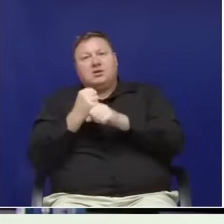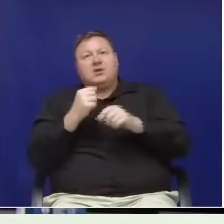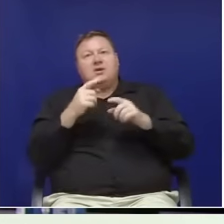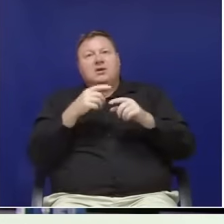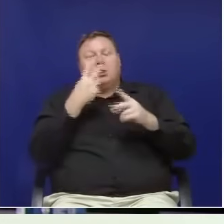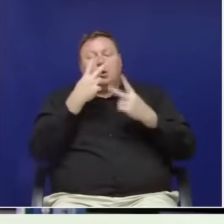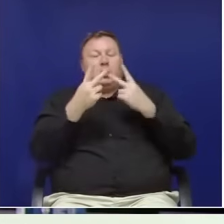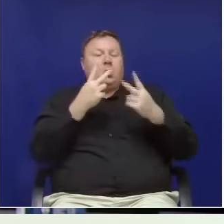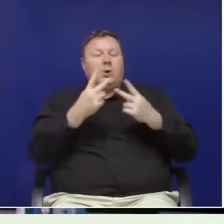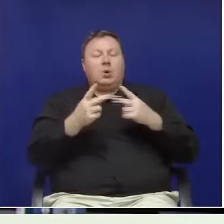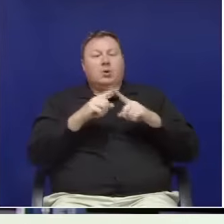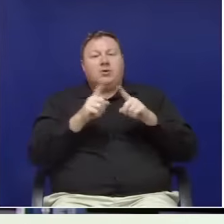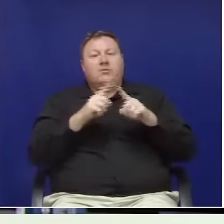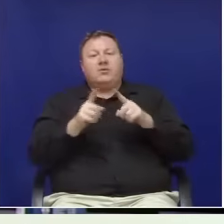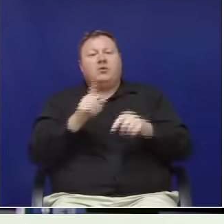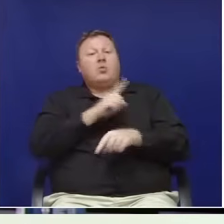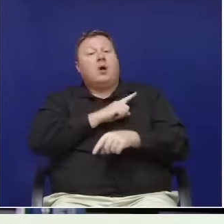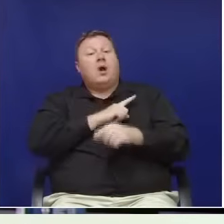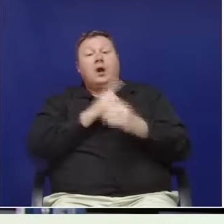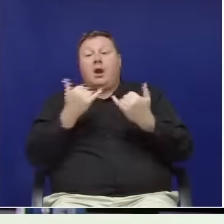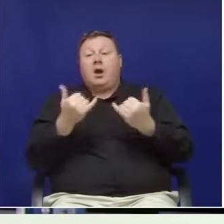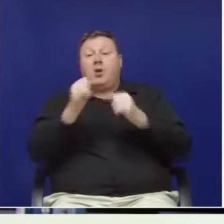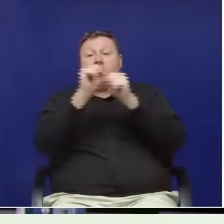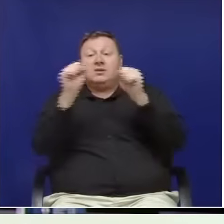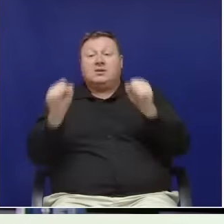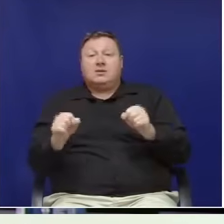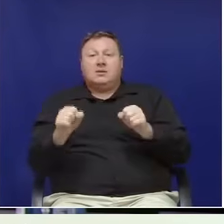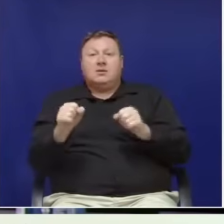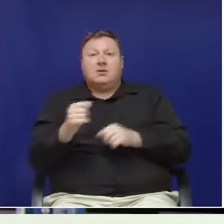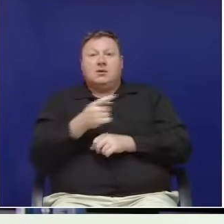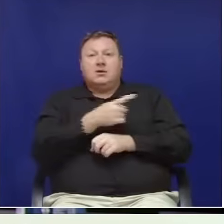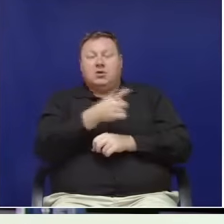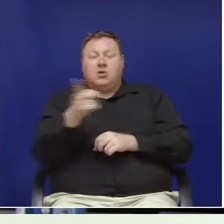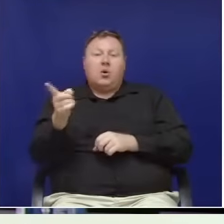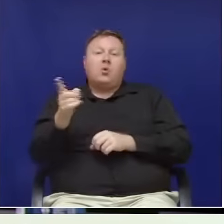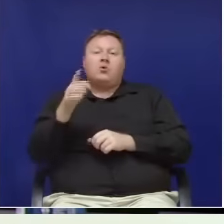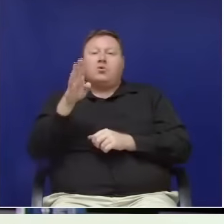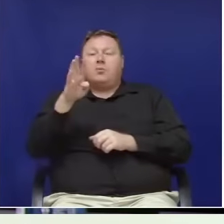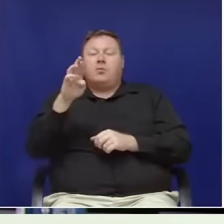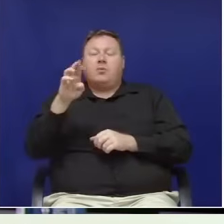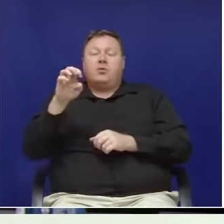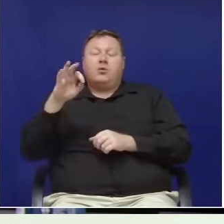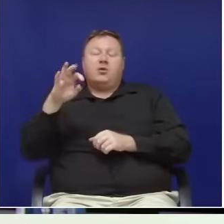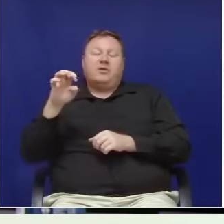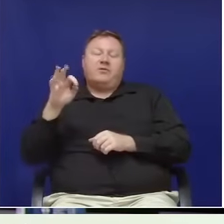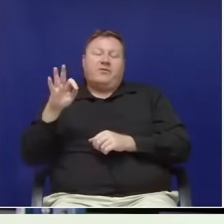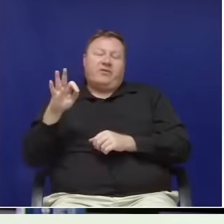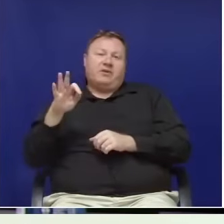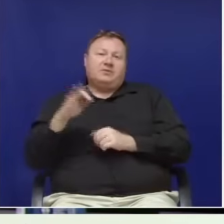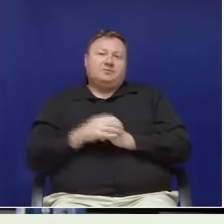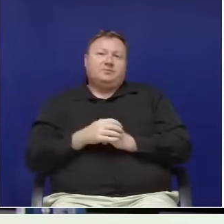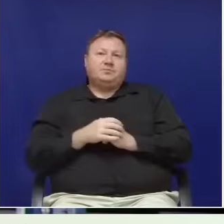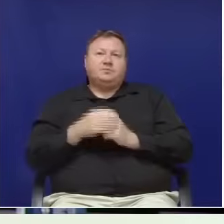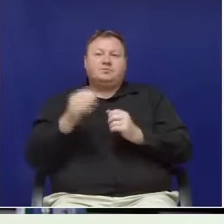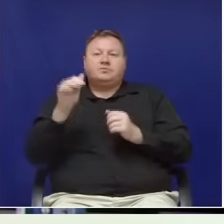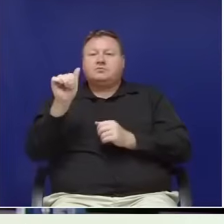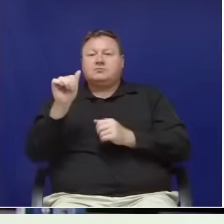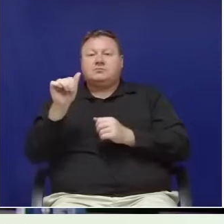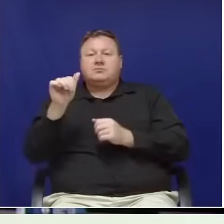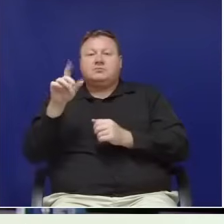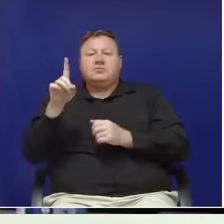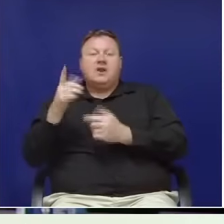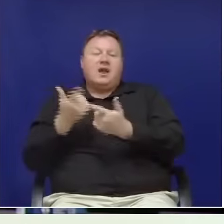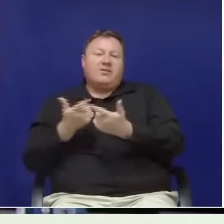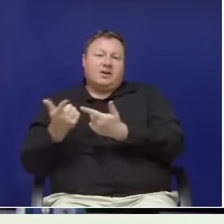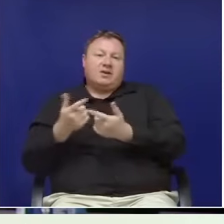because currently the system gives those who are being briefed, for example, you find that an advocate who is 2